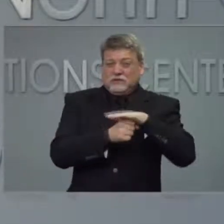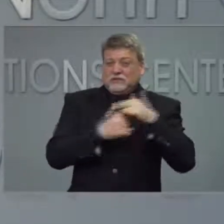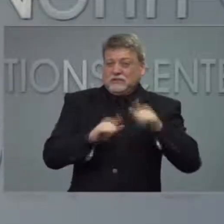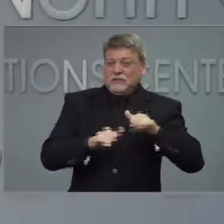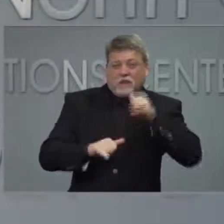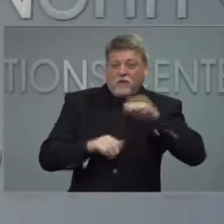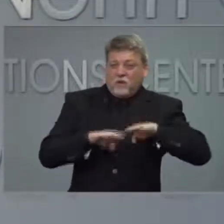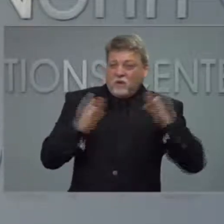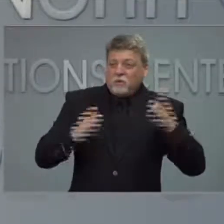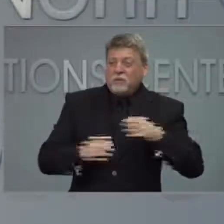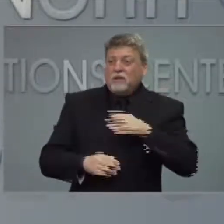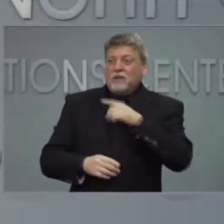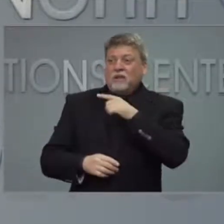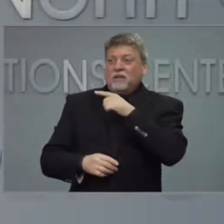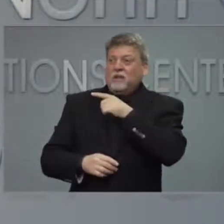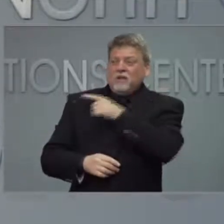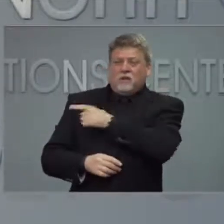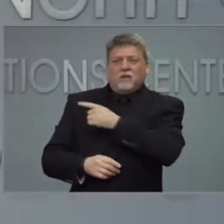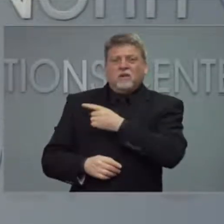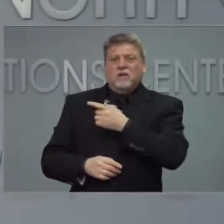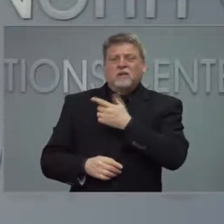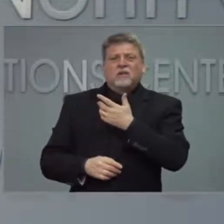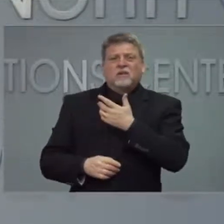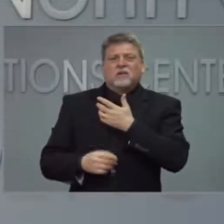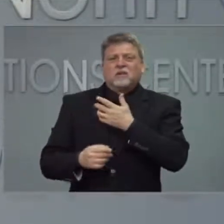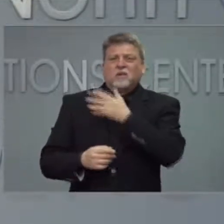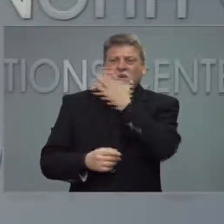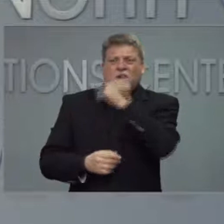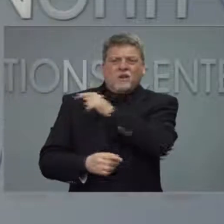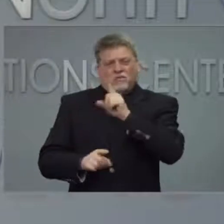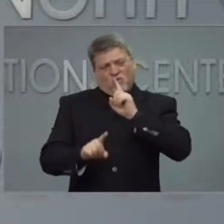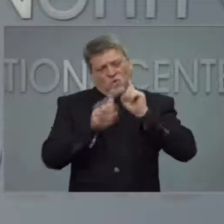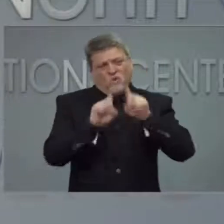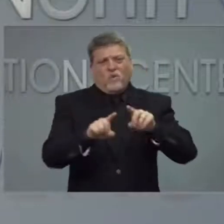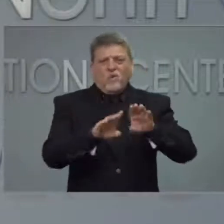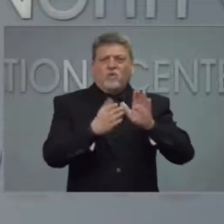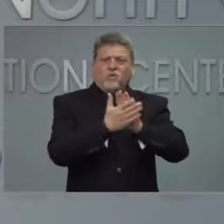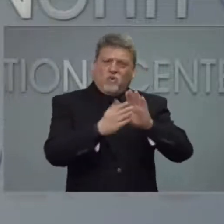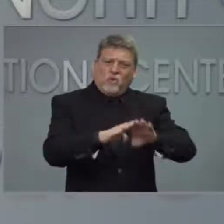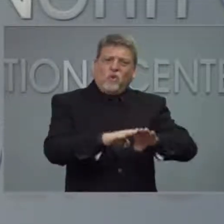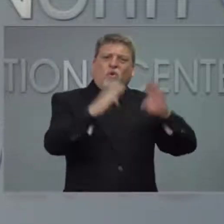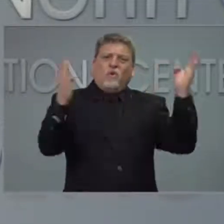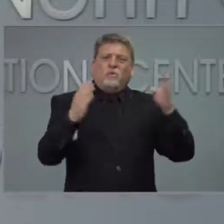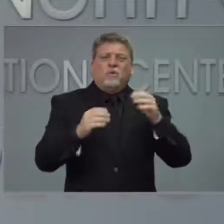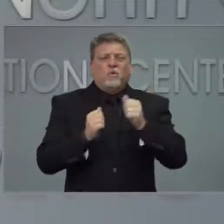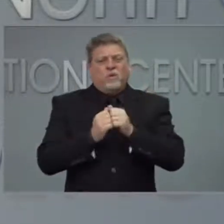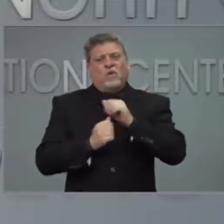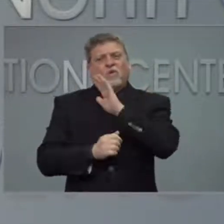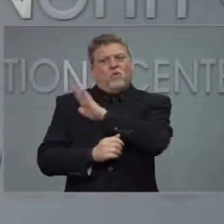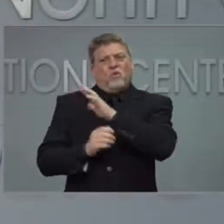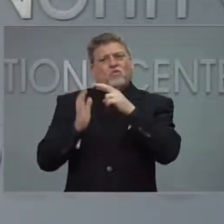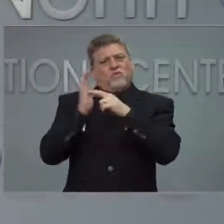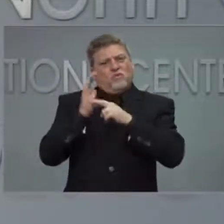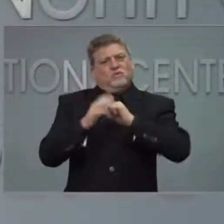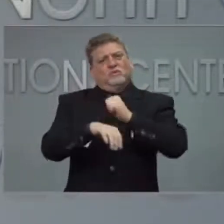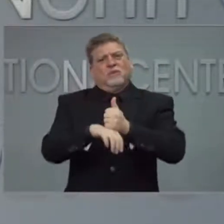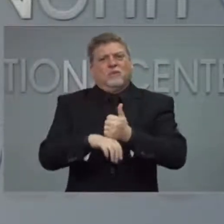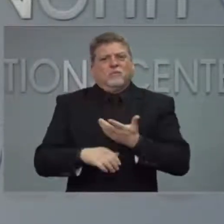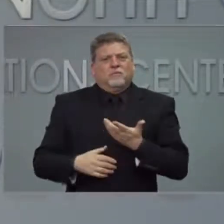that's on your desk, why not just mandate that school districts open with the protocols that you want for Plan